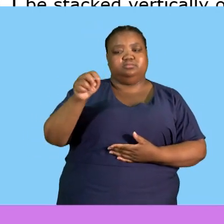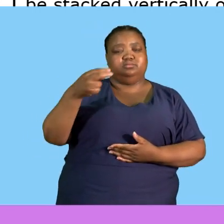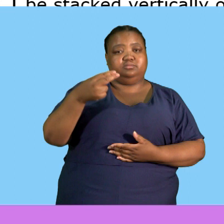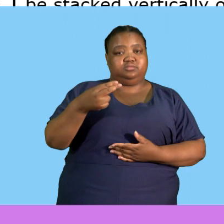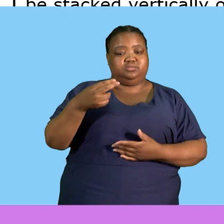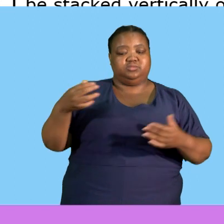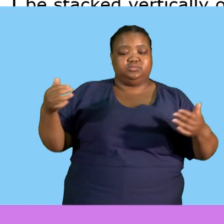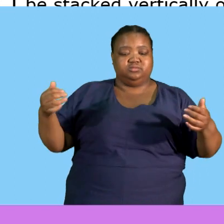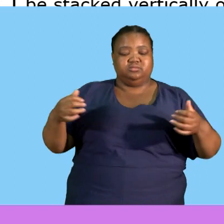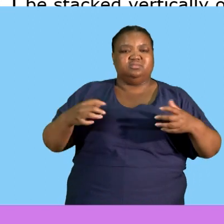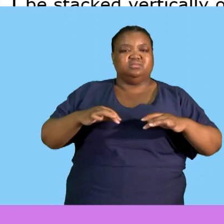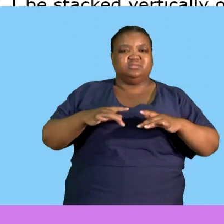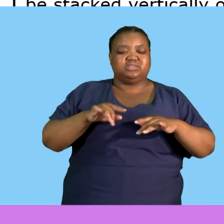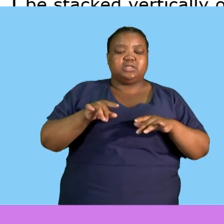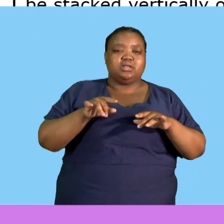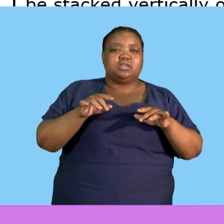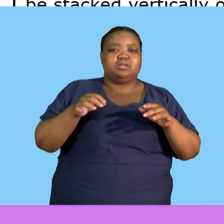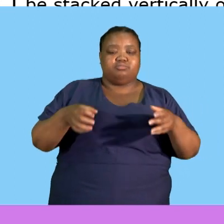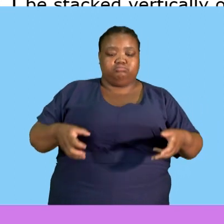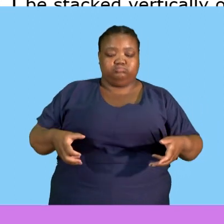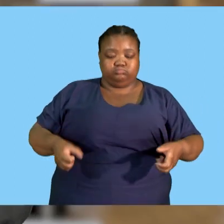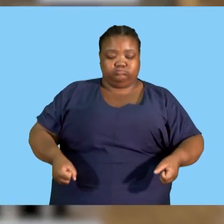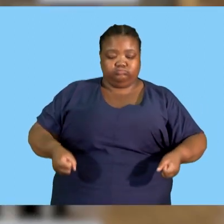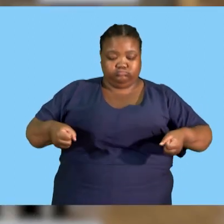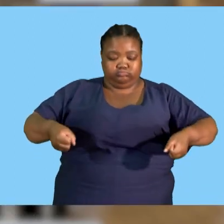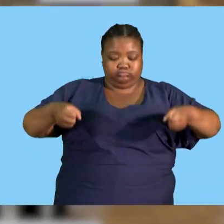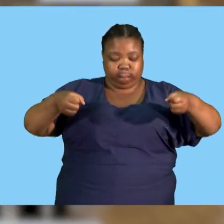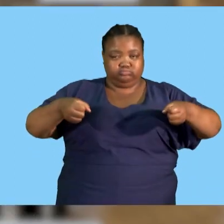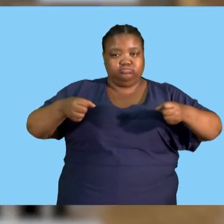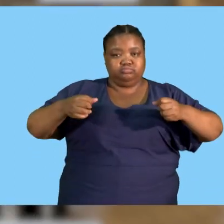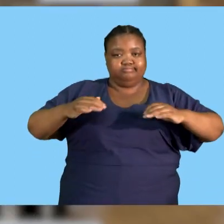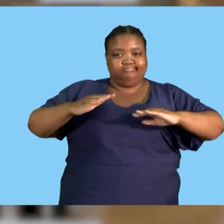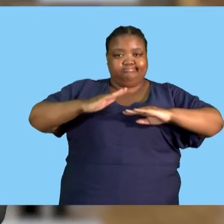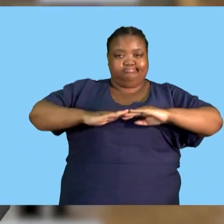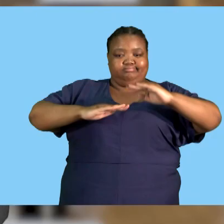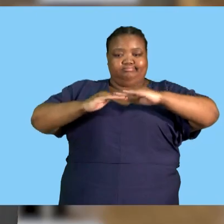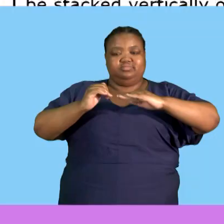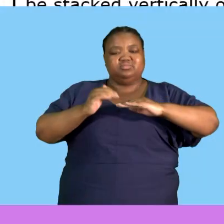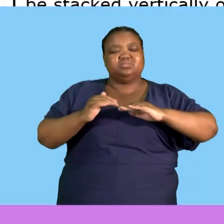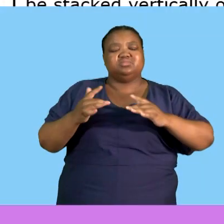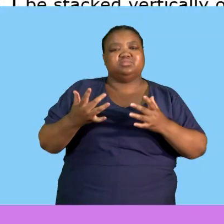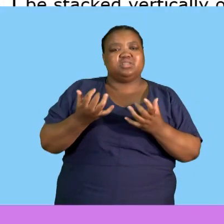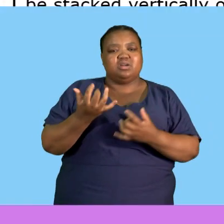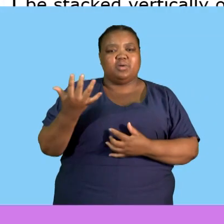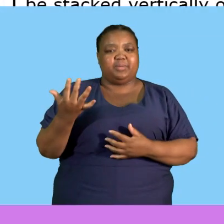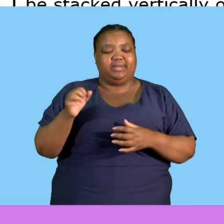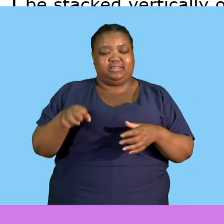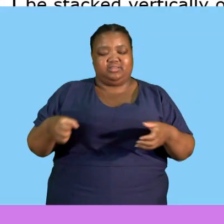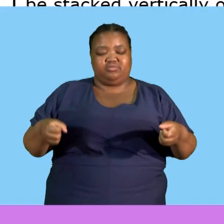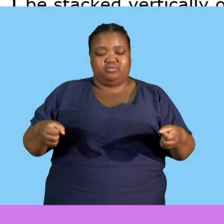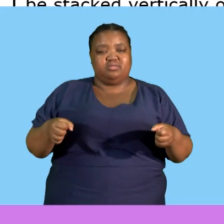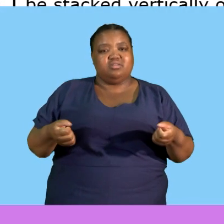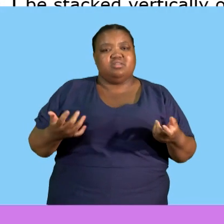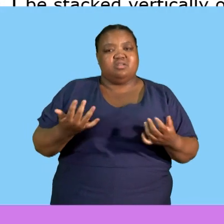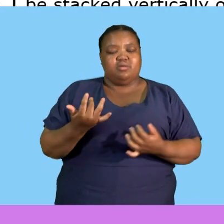can follow what is happening. So in terms of the width of the room, how many of these crates can be stacked widthwise, right? So equals,